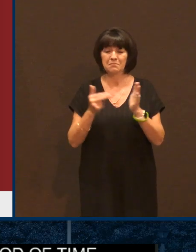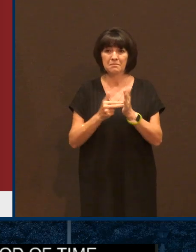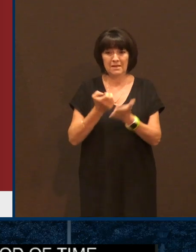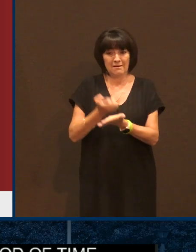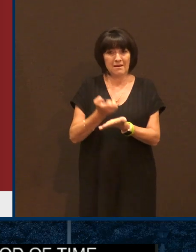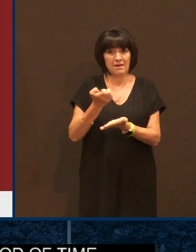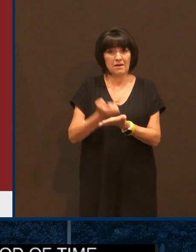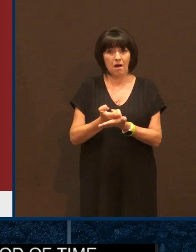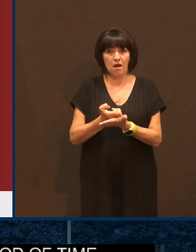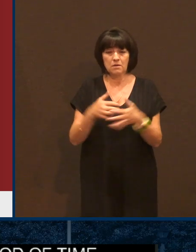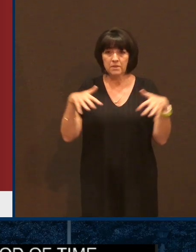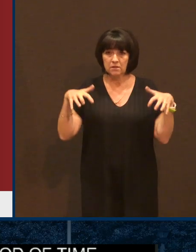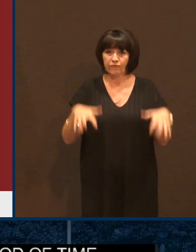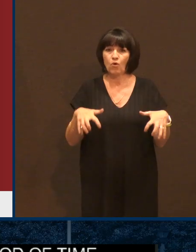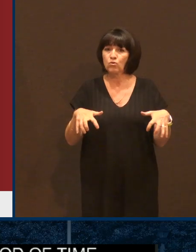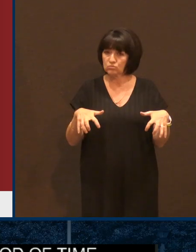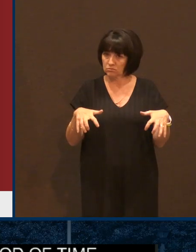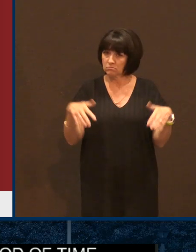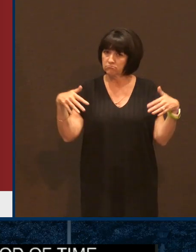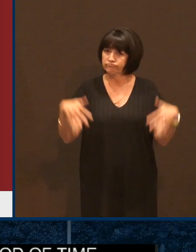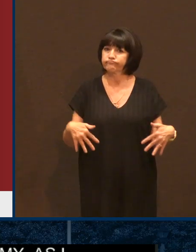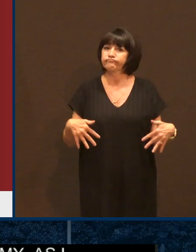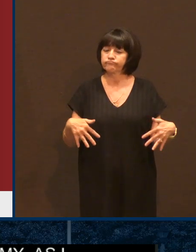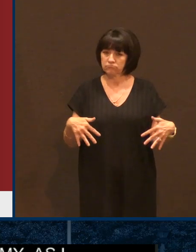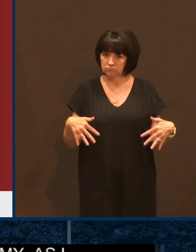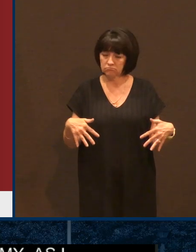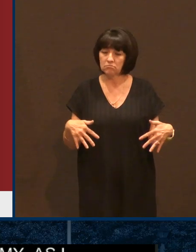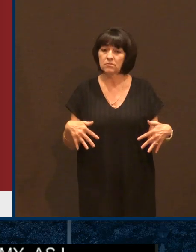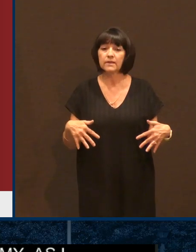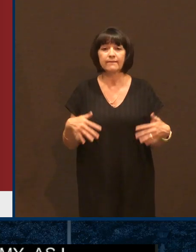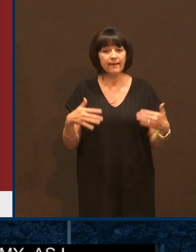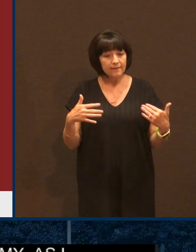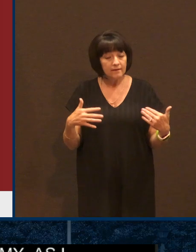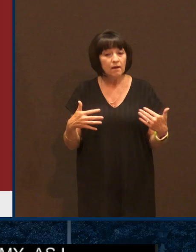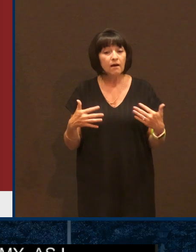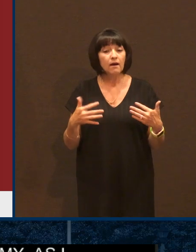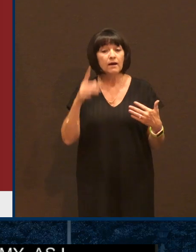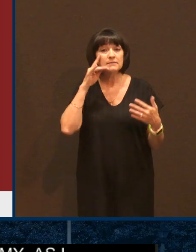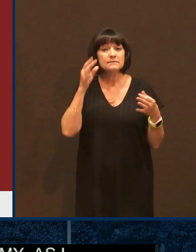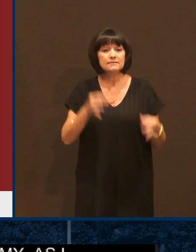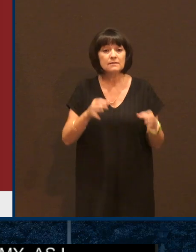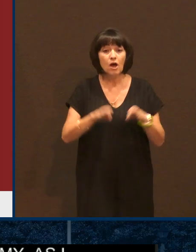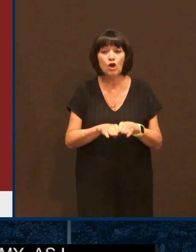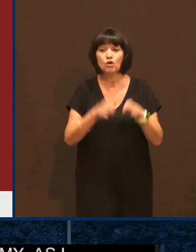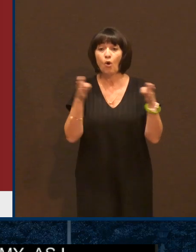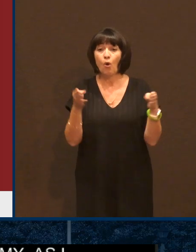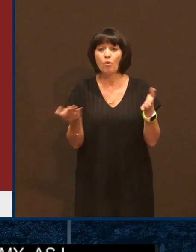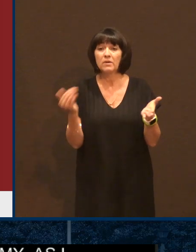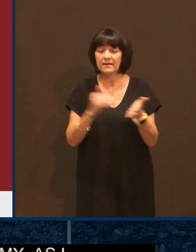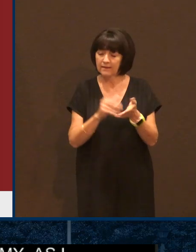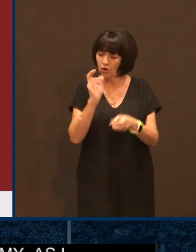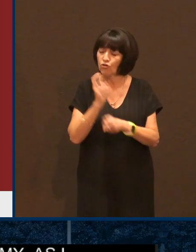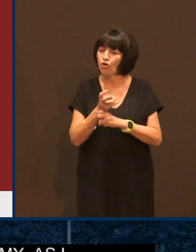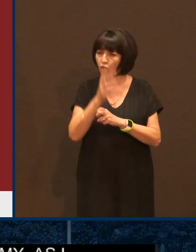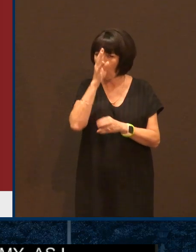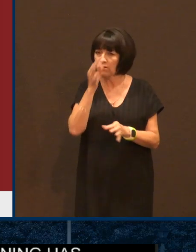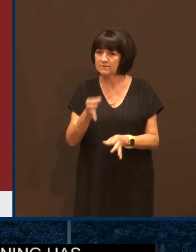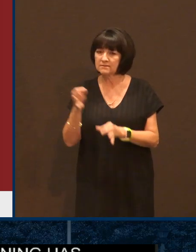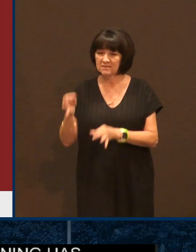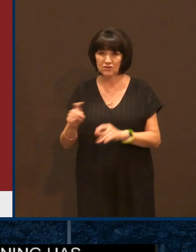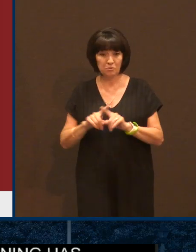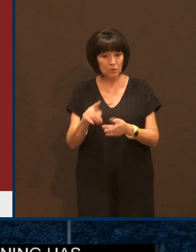issued stay-at-home orders, and then the reopening has been difficult too. But opening our schools, the most important thing that we